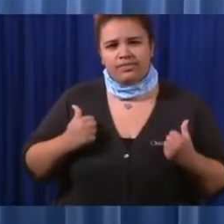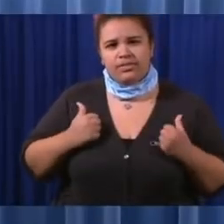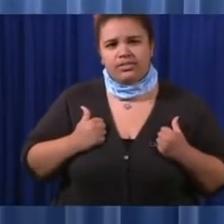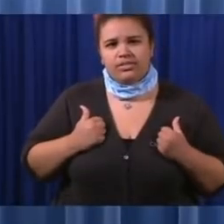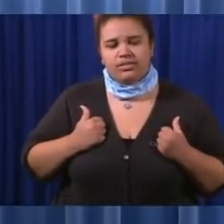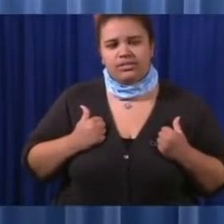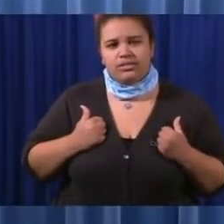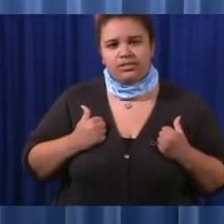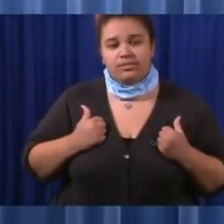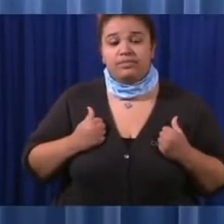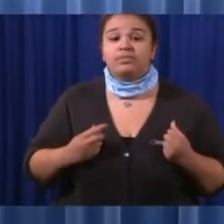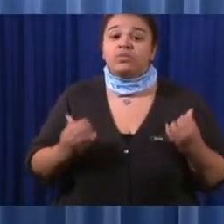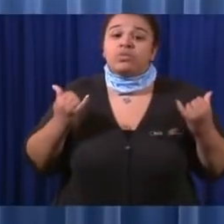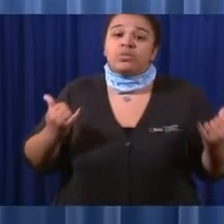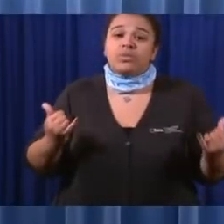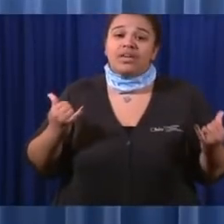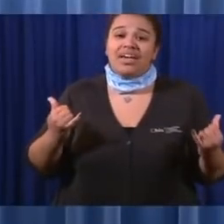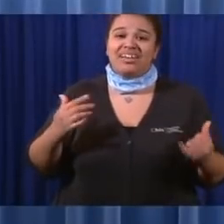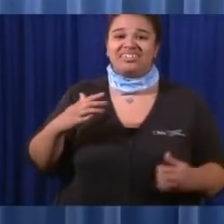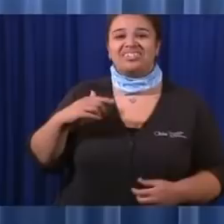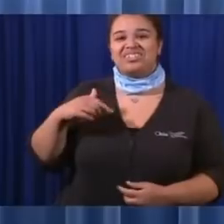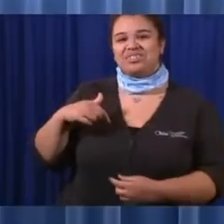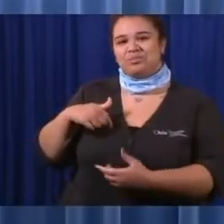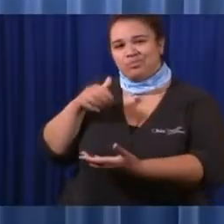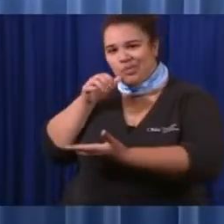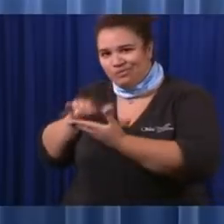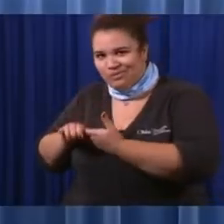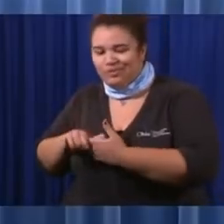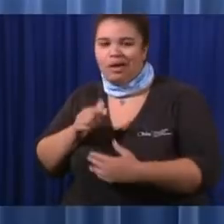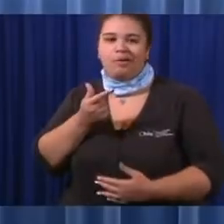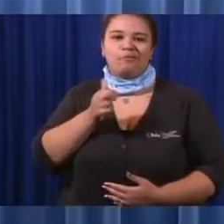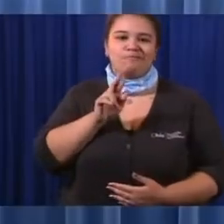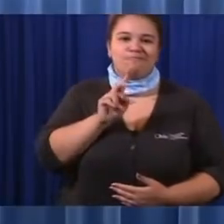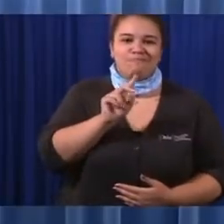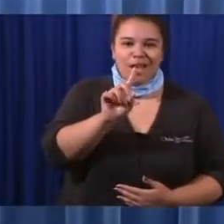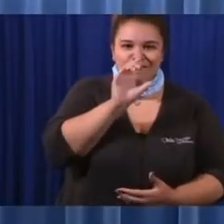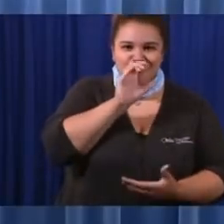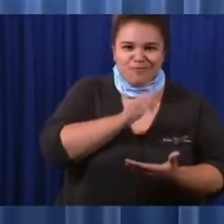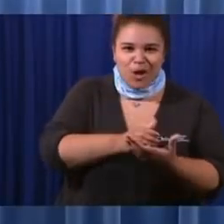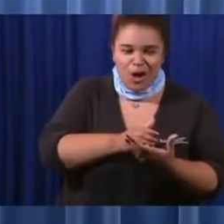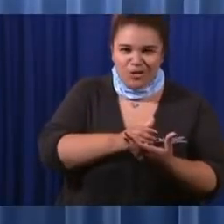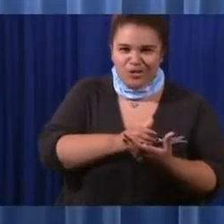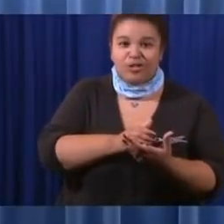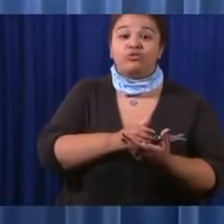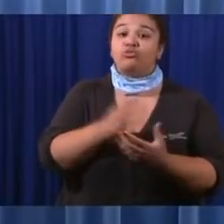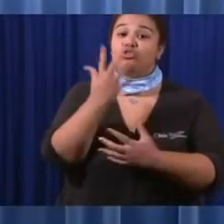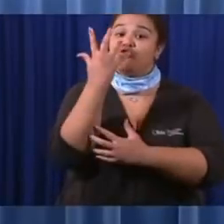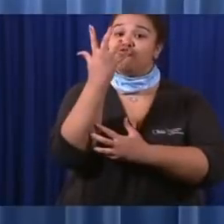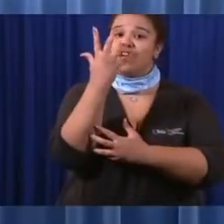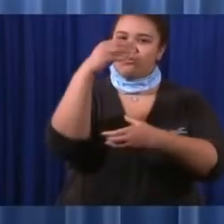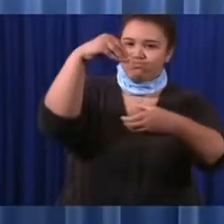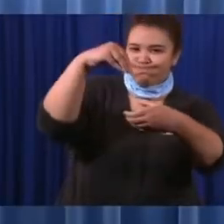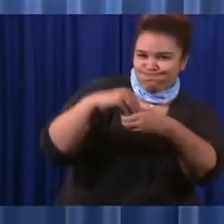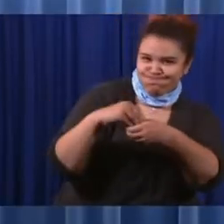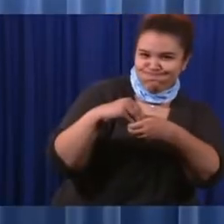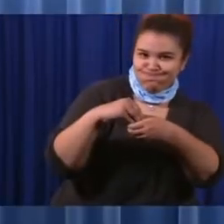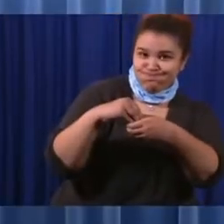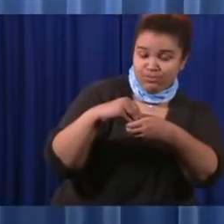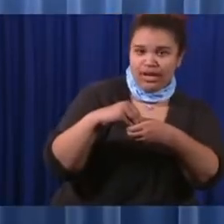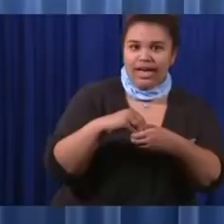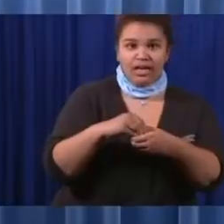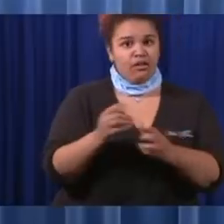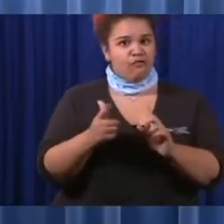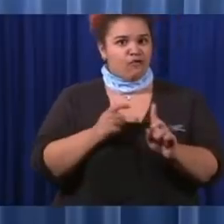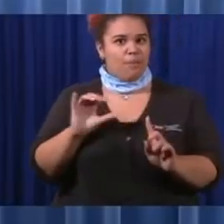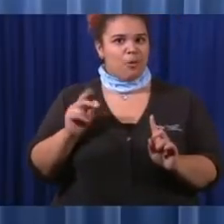daughter planted today is a shagbark hickory, native to Ohio. We have one, to my knowledge, on our farm that I walk by